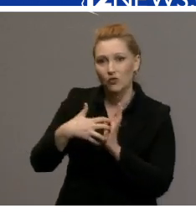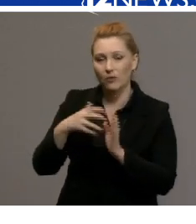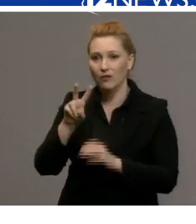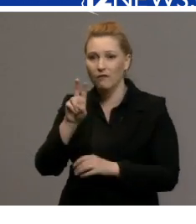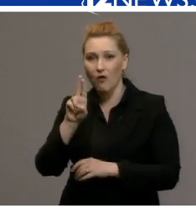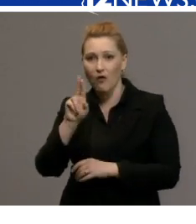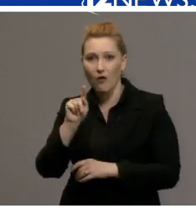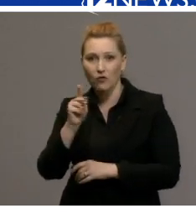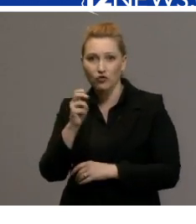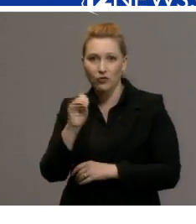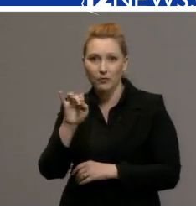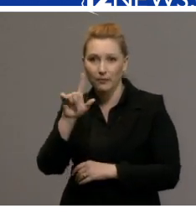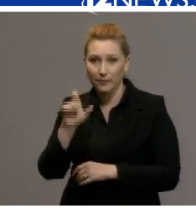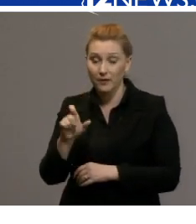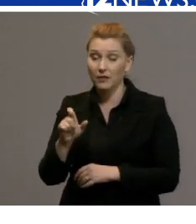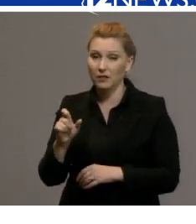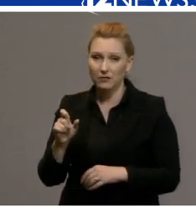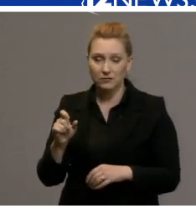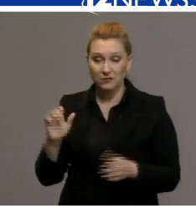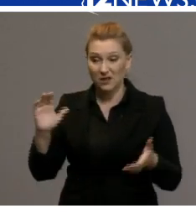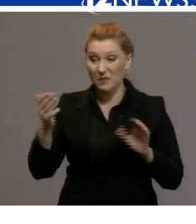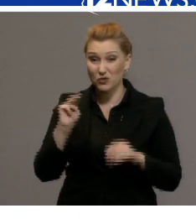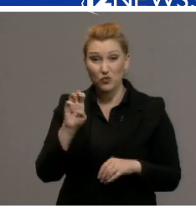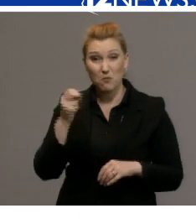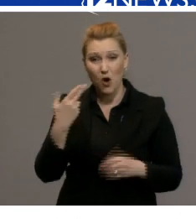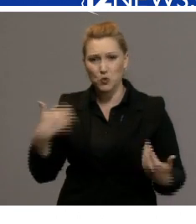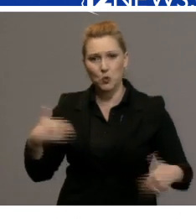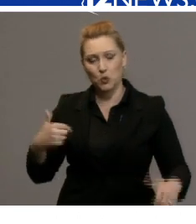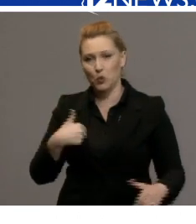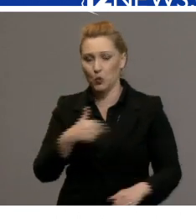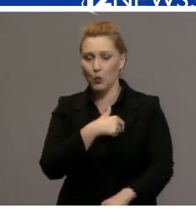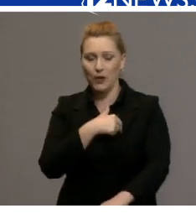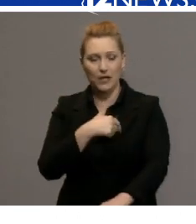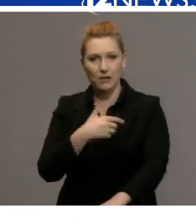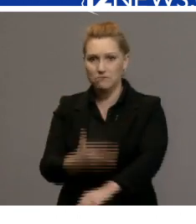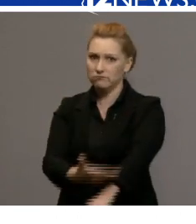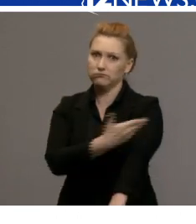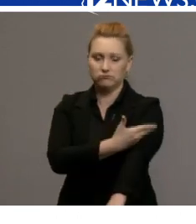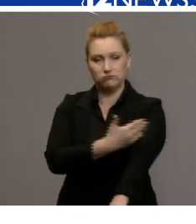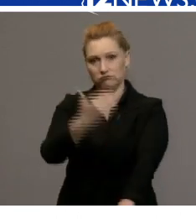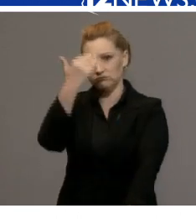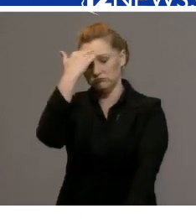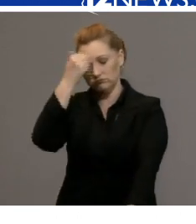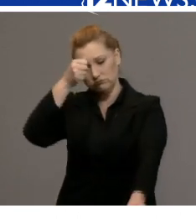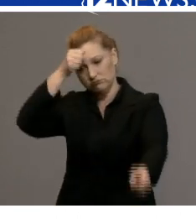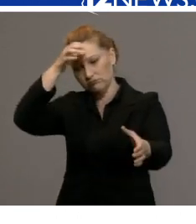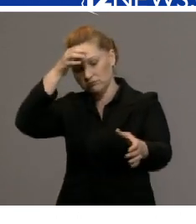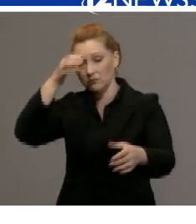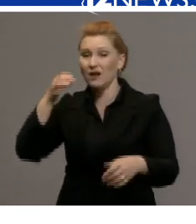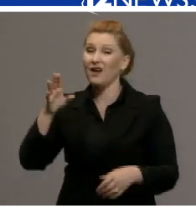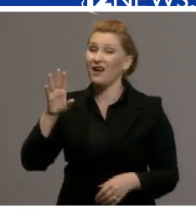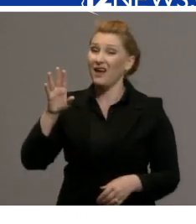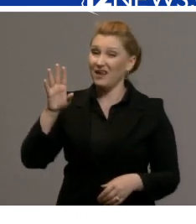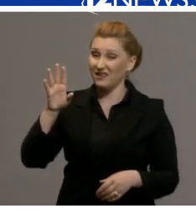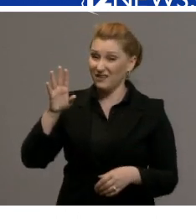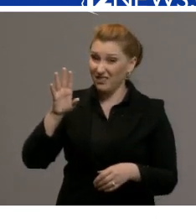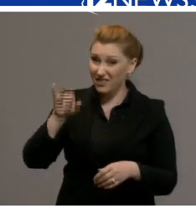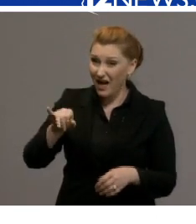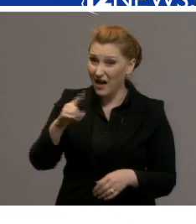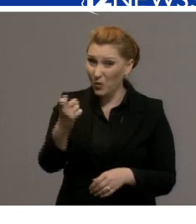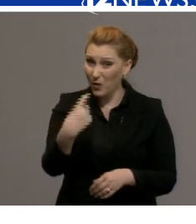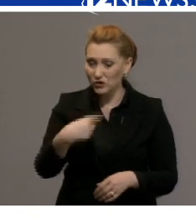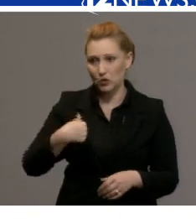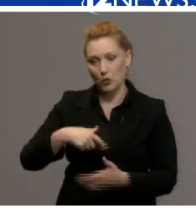was really something that we heard from all of the educators and all of the superintendents. That's why I said that the coin of the